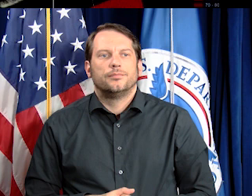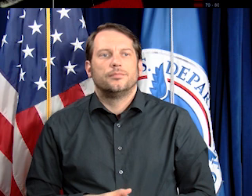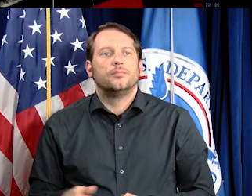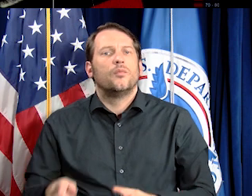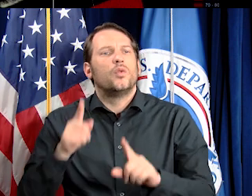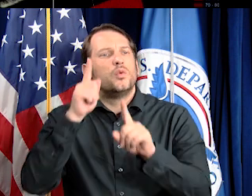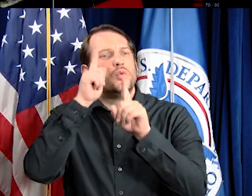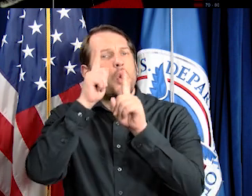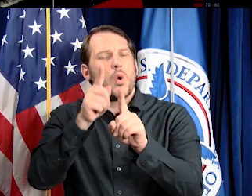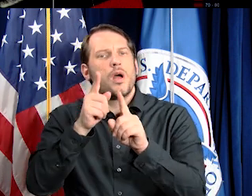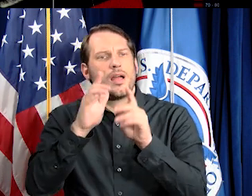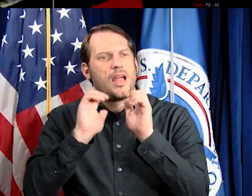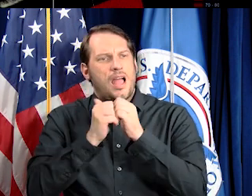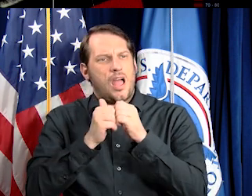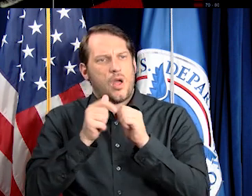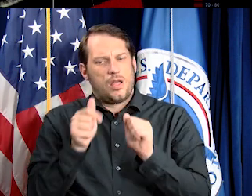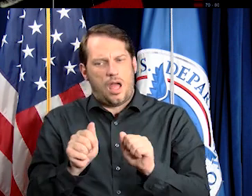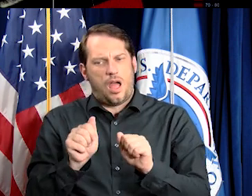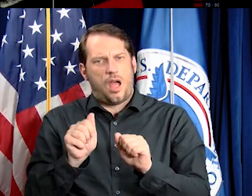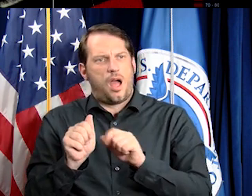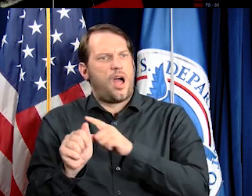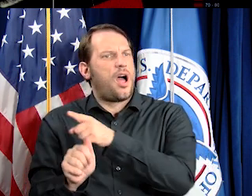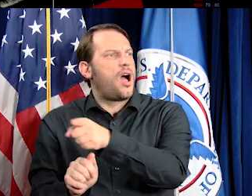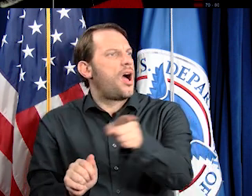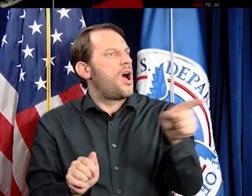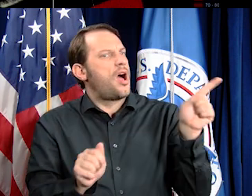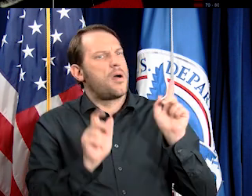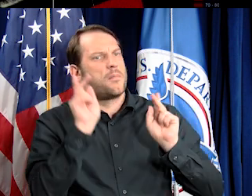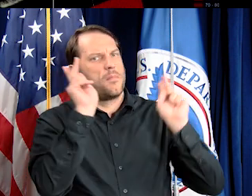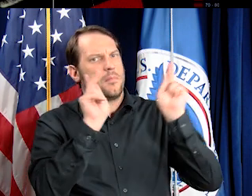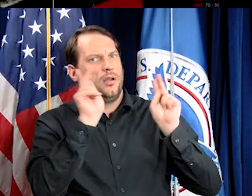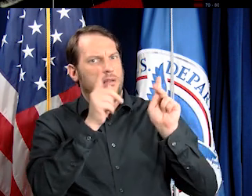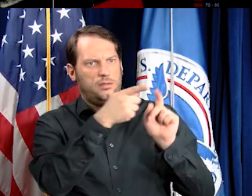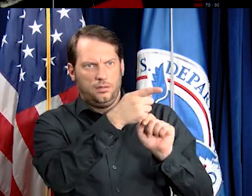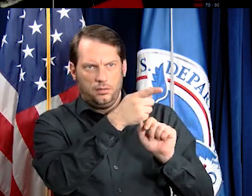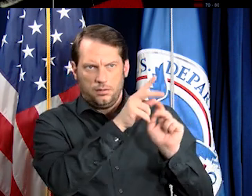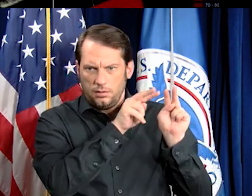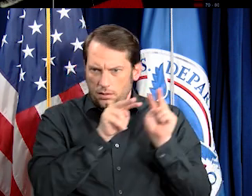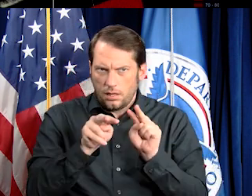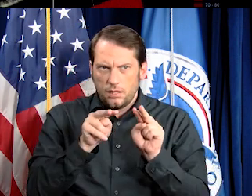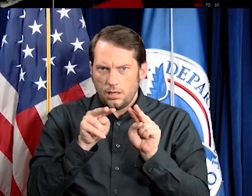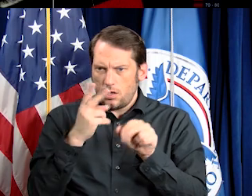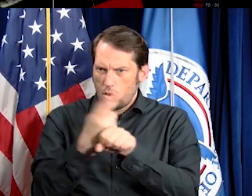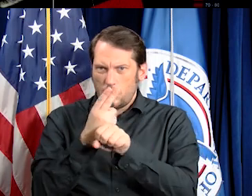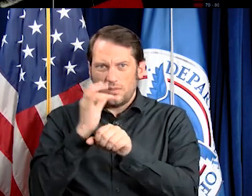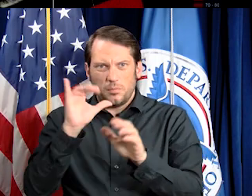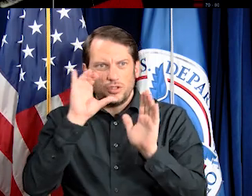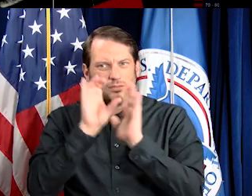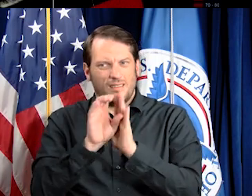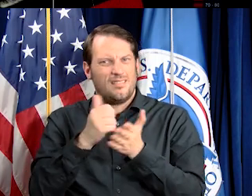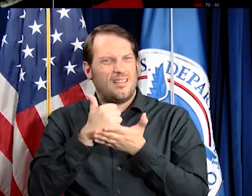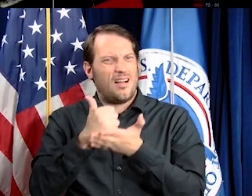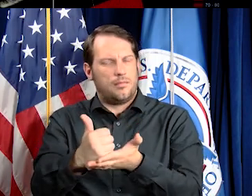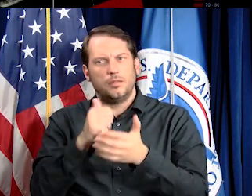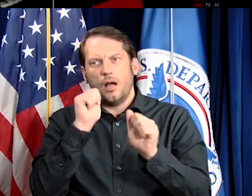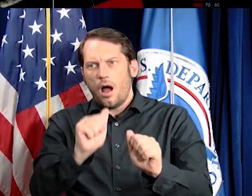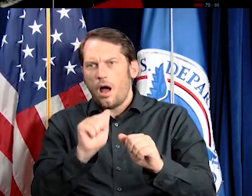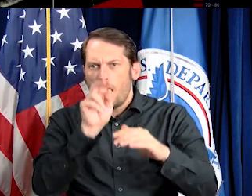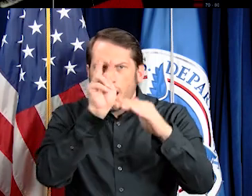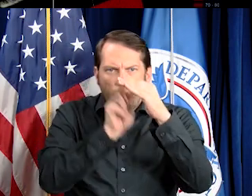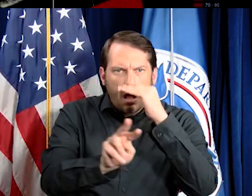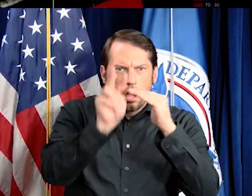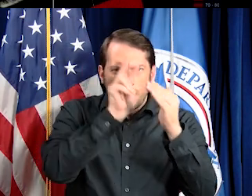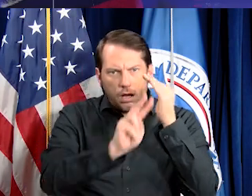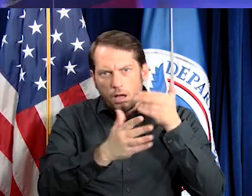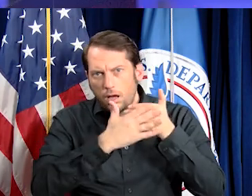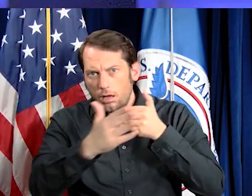the public to analyze these photos and help make sure our prediction models are accurate, as well as in the process,